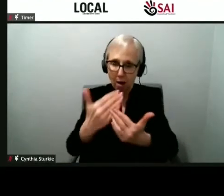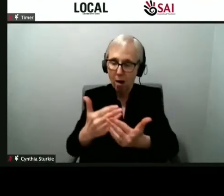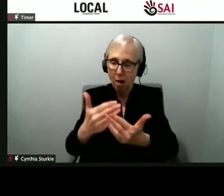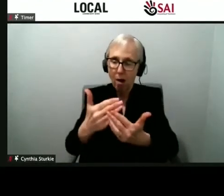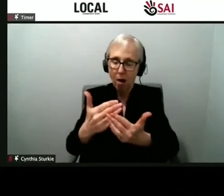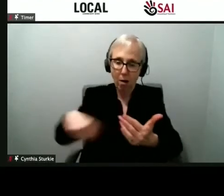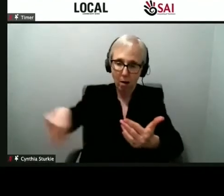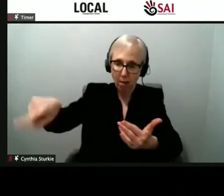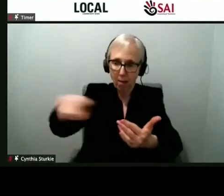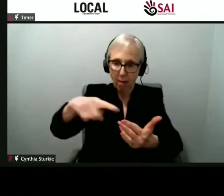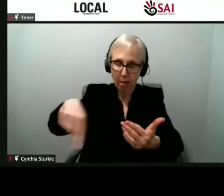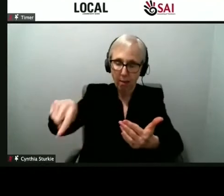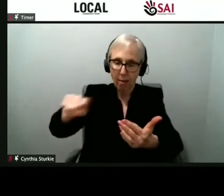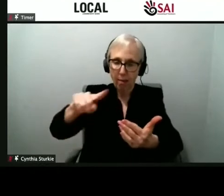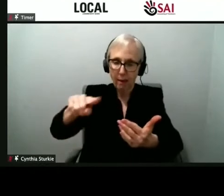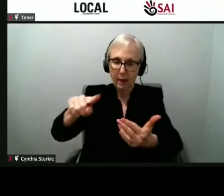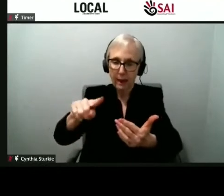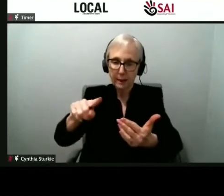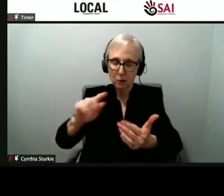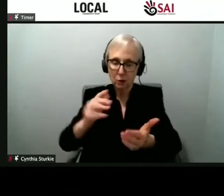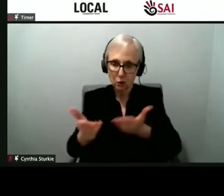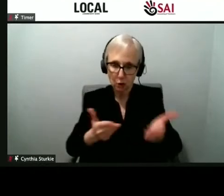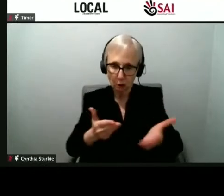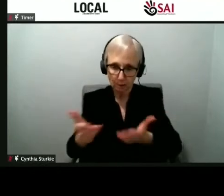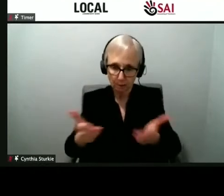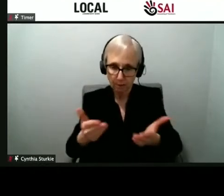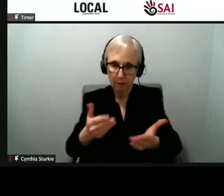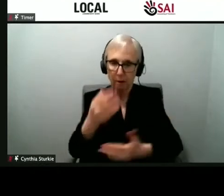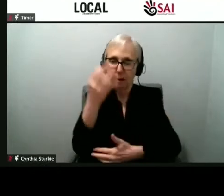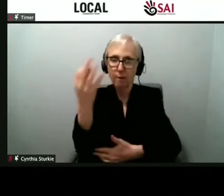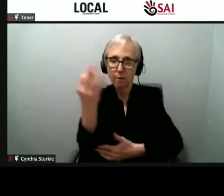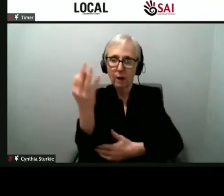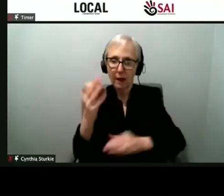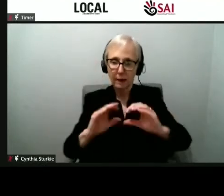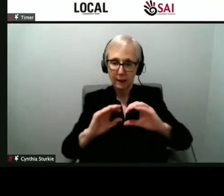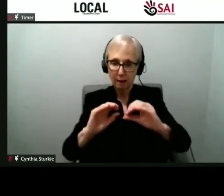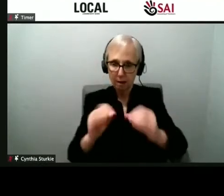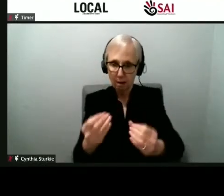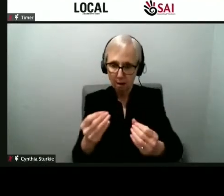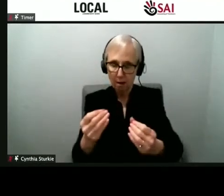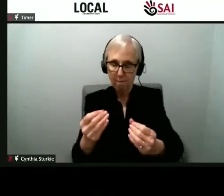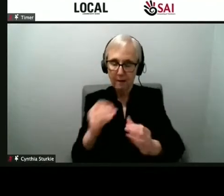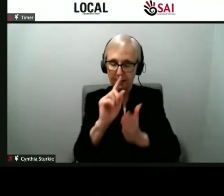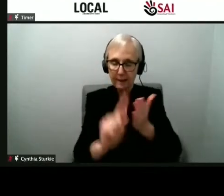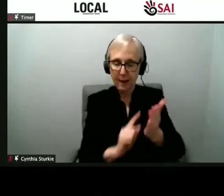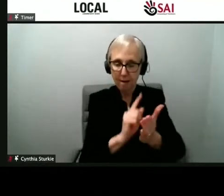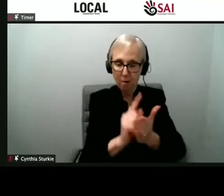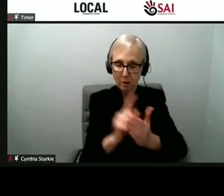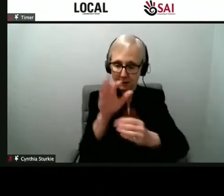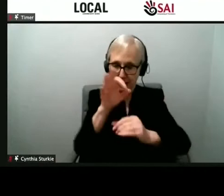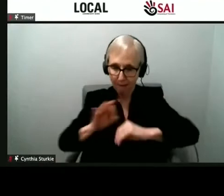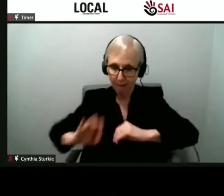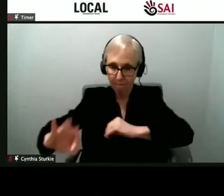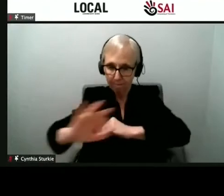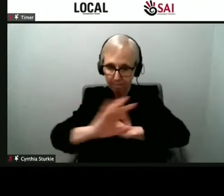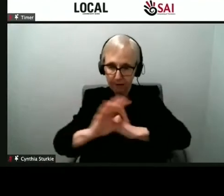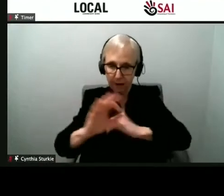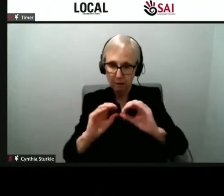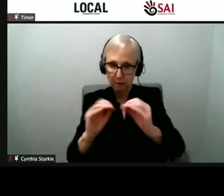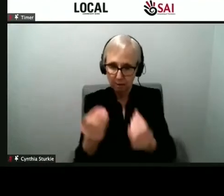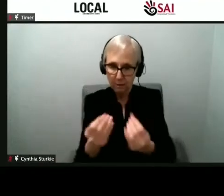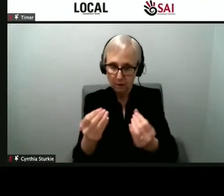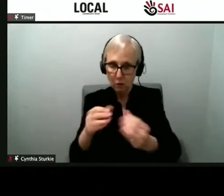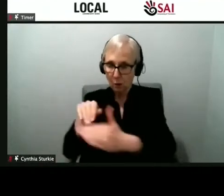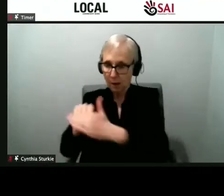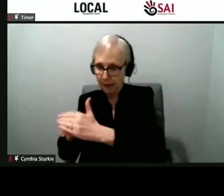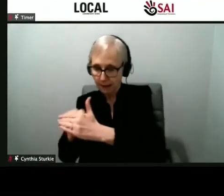eligible. And I think four, I will also have Friday office hours at each of the two field offices so that I am accessible to everyone on the East